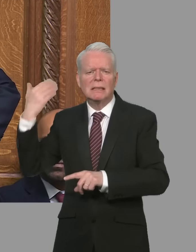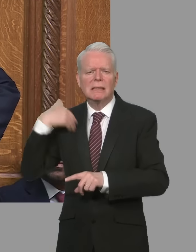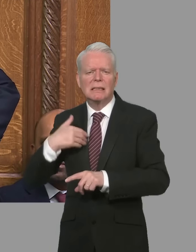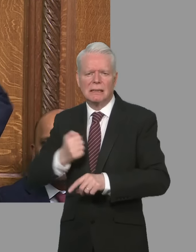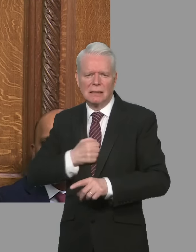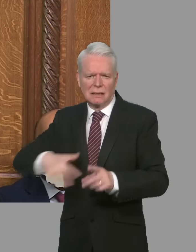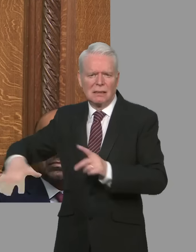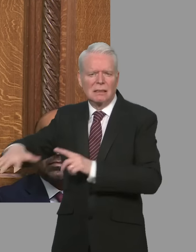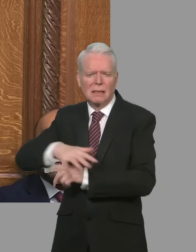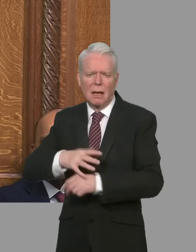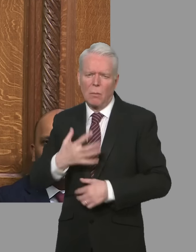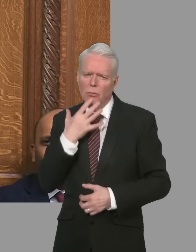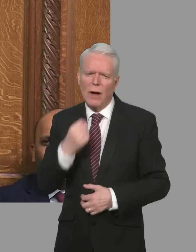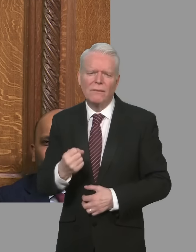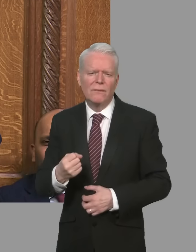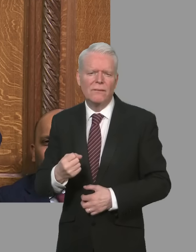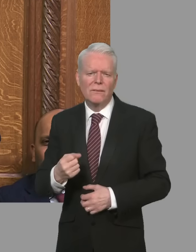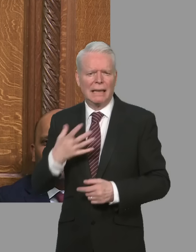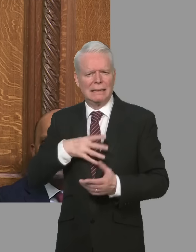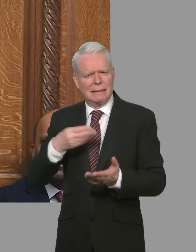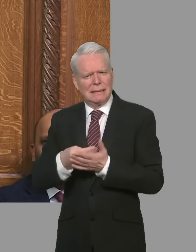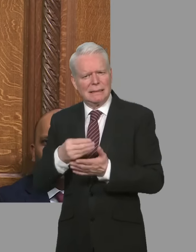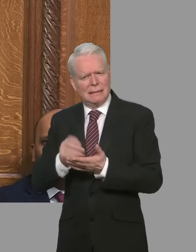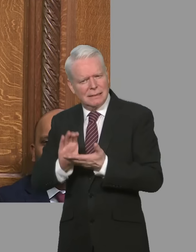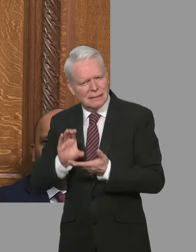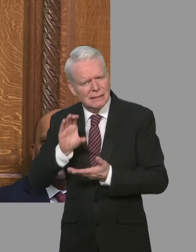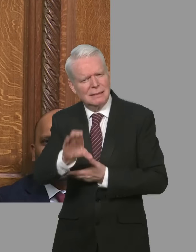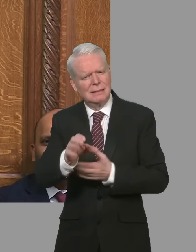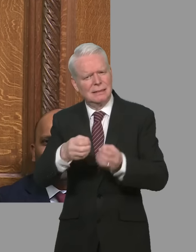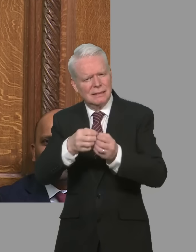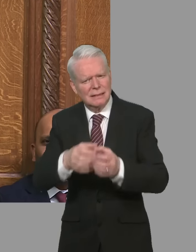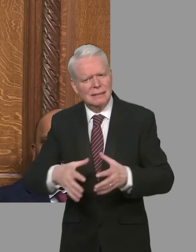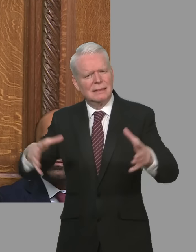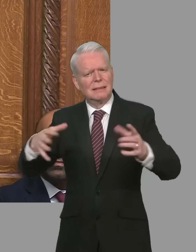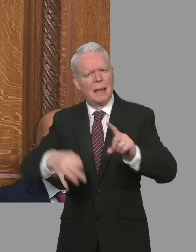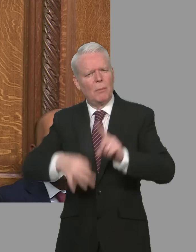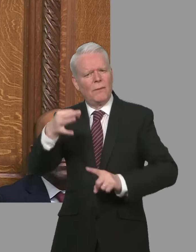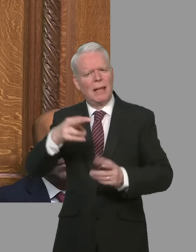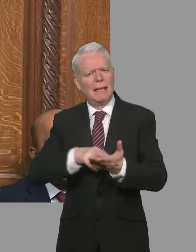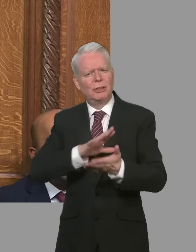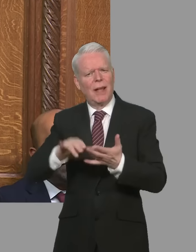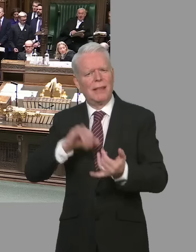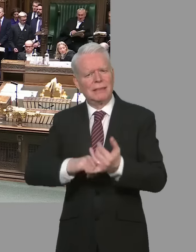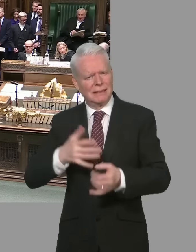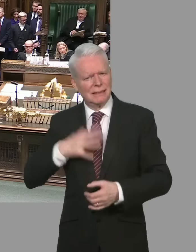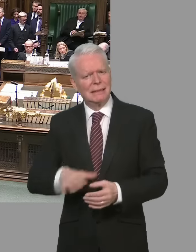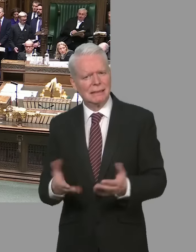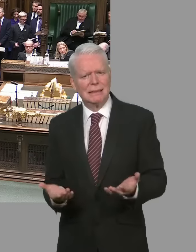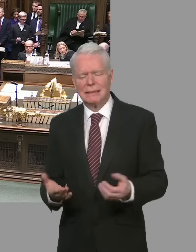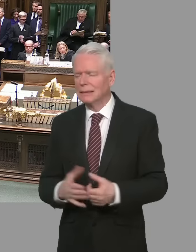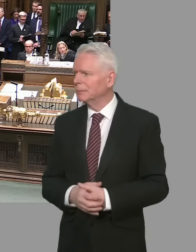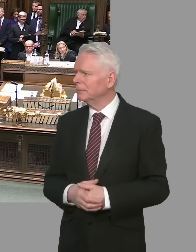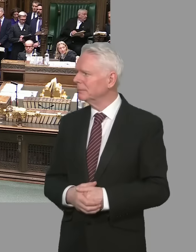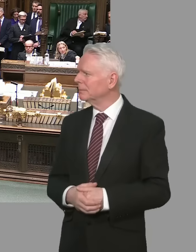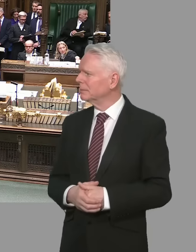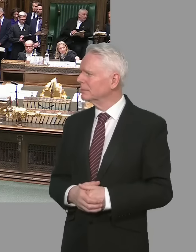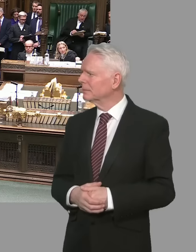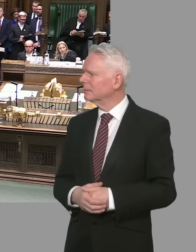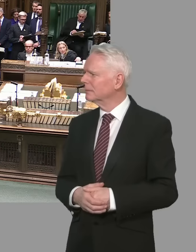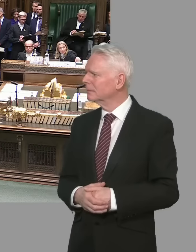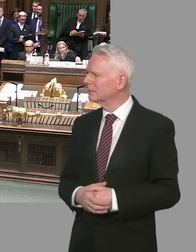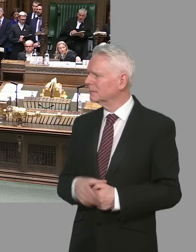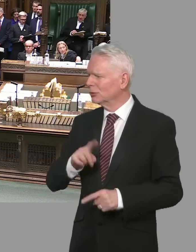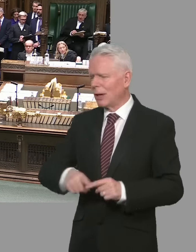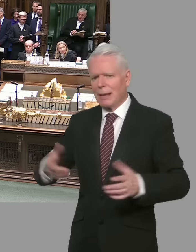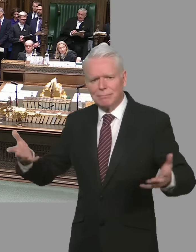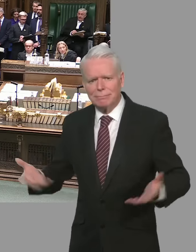encourage the Health Secretary to support plans for a new intensive care unit at Northwick Park? Prime Minister. The